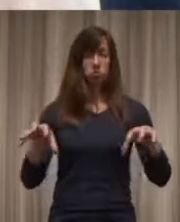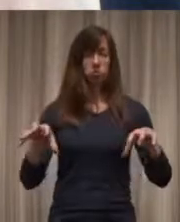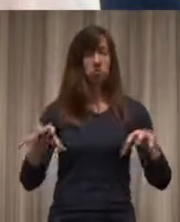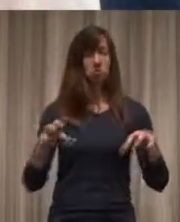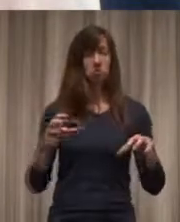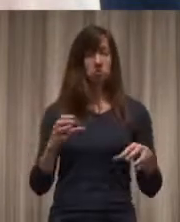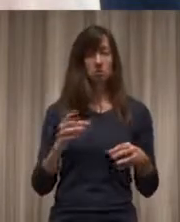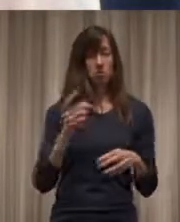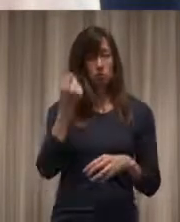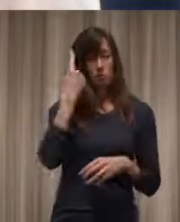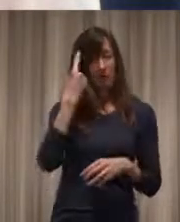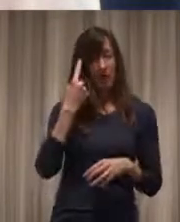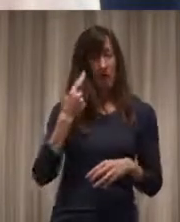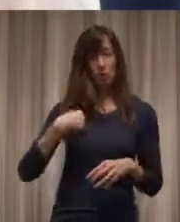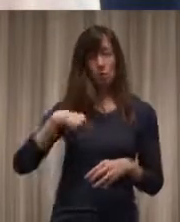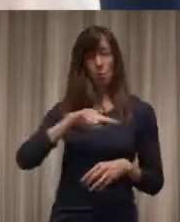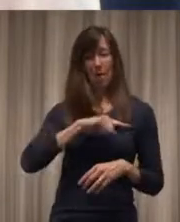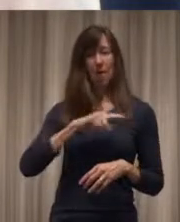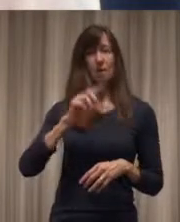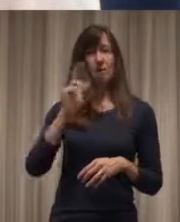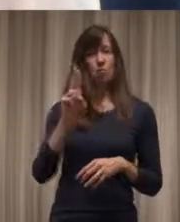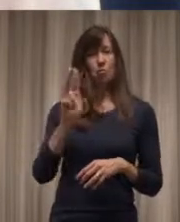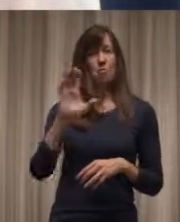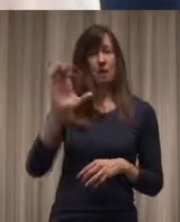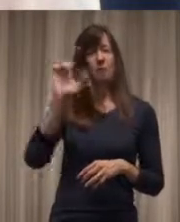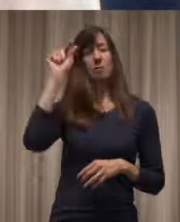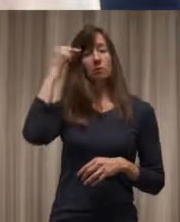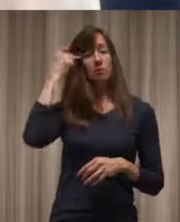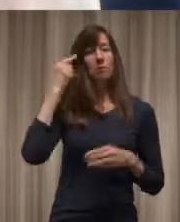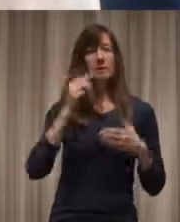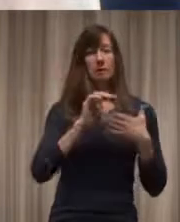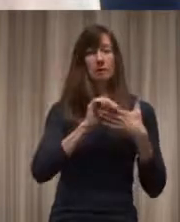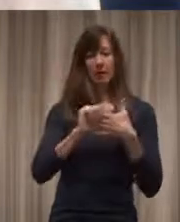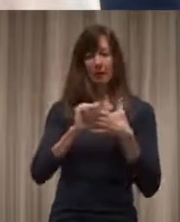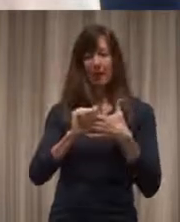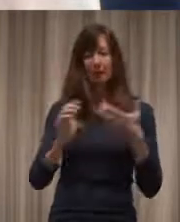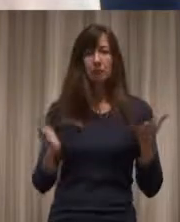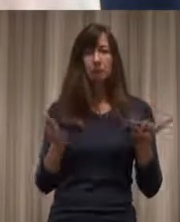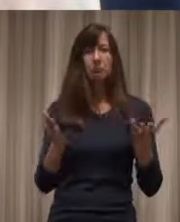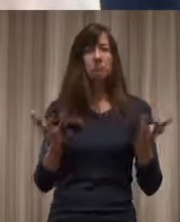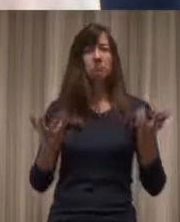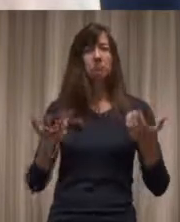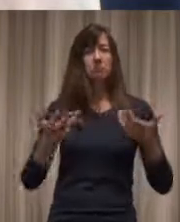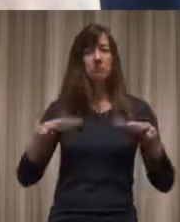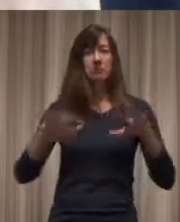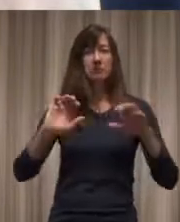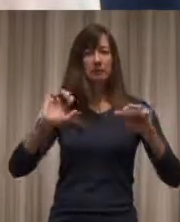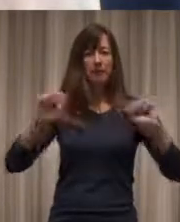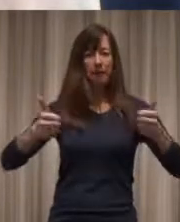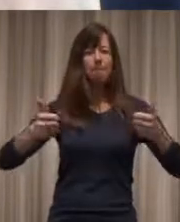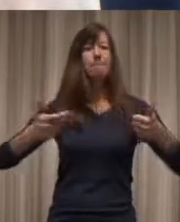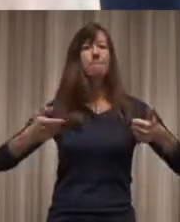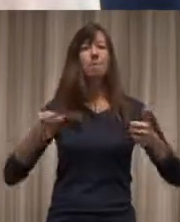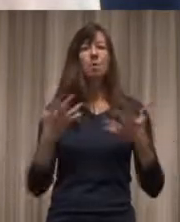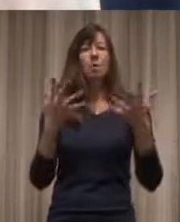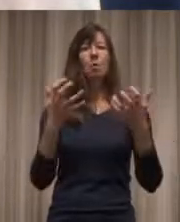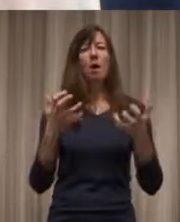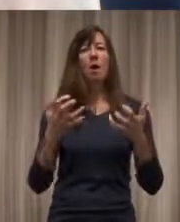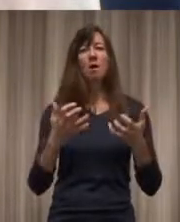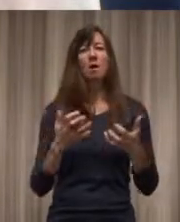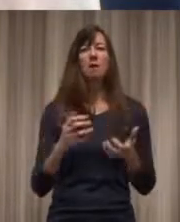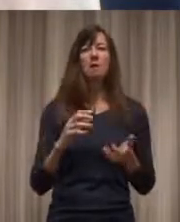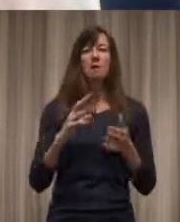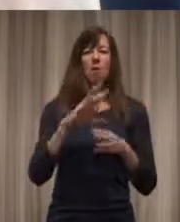which, again, are part of a broader vaccination network that includes hospitals, pharmacies, providers, urgent